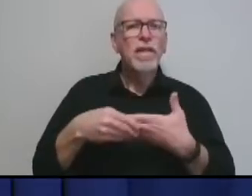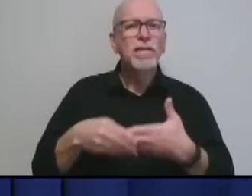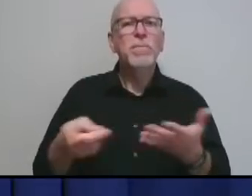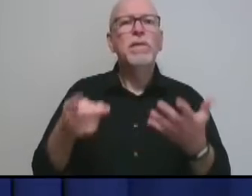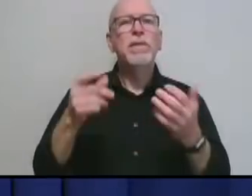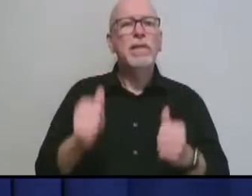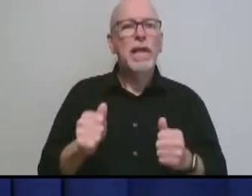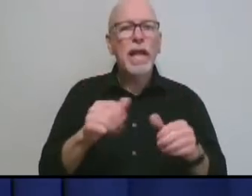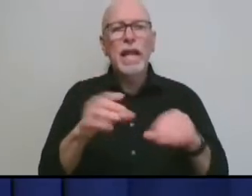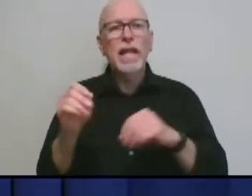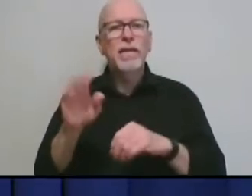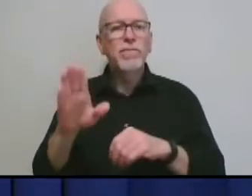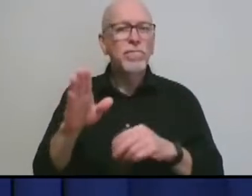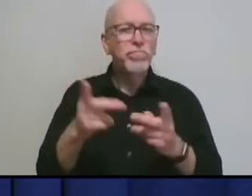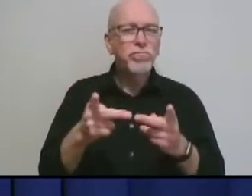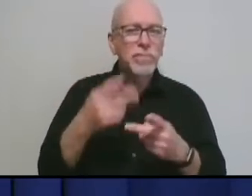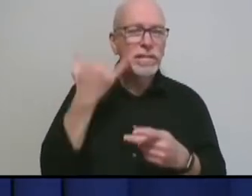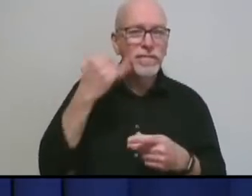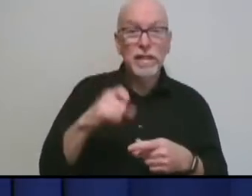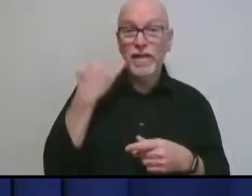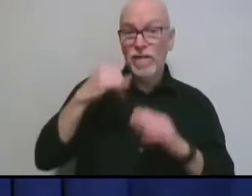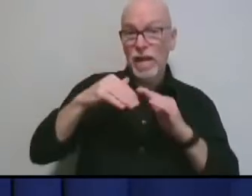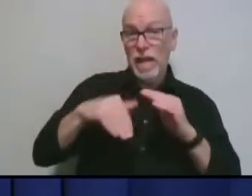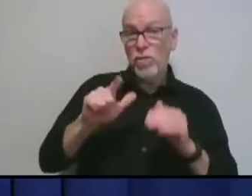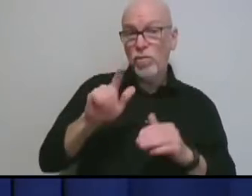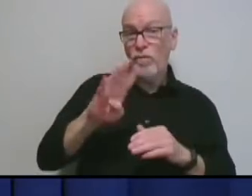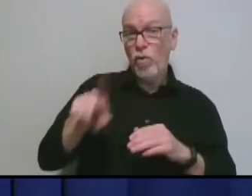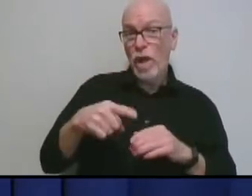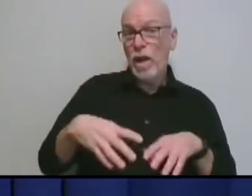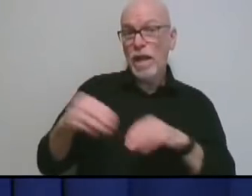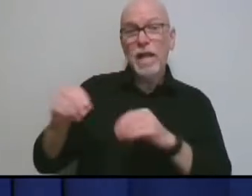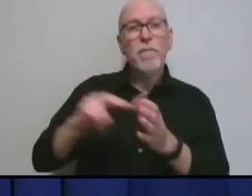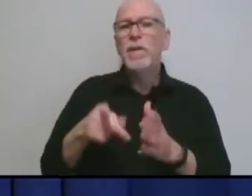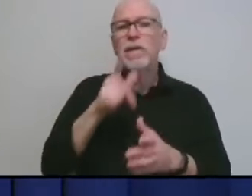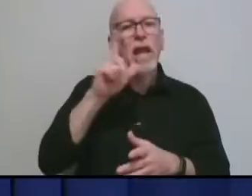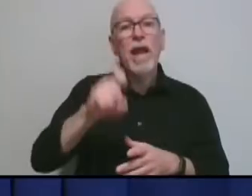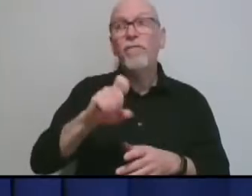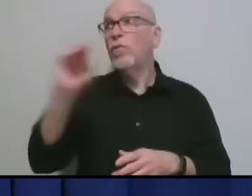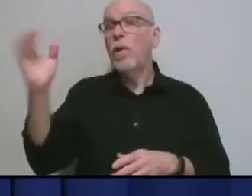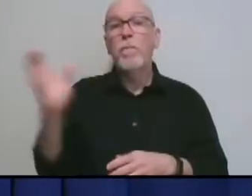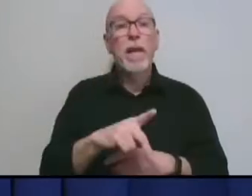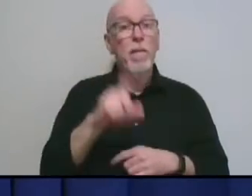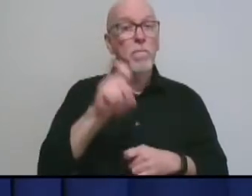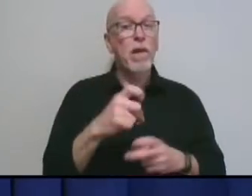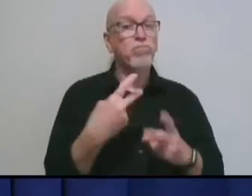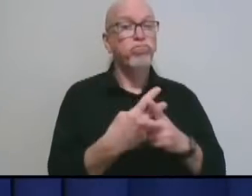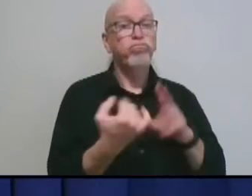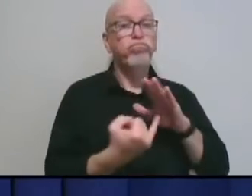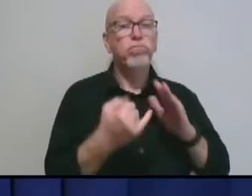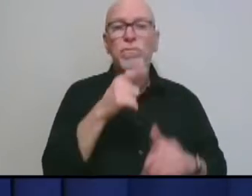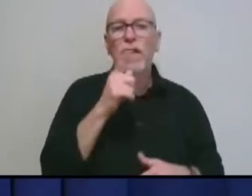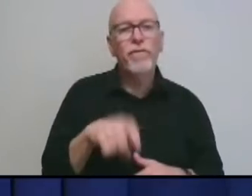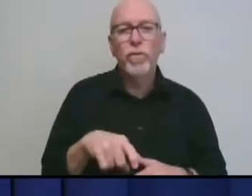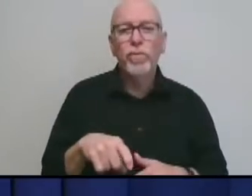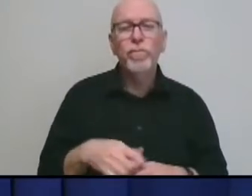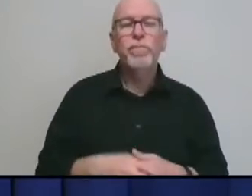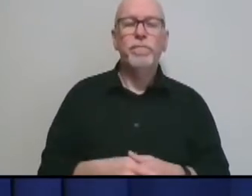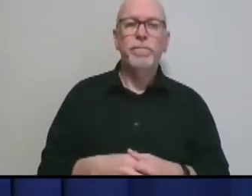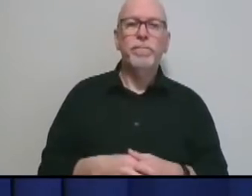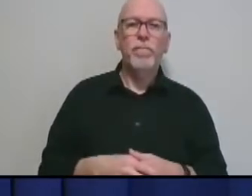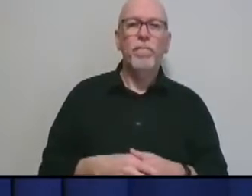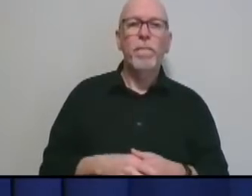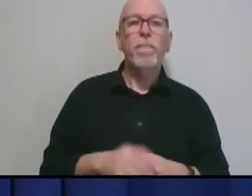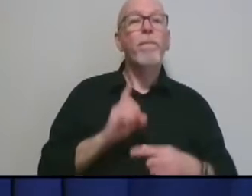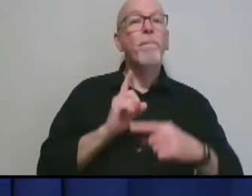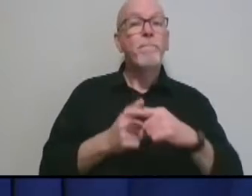facilities. If those trips are less than 24 hours, they do not have to quarantine upon their return to the facility. In addition,